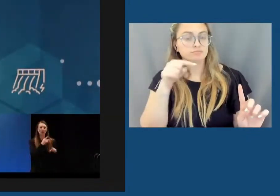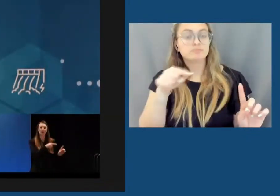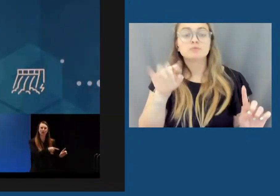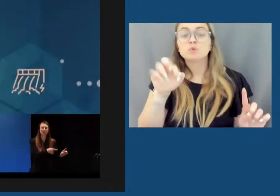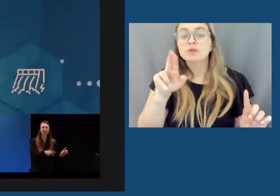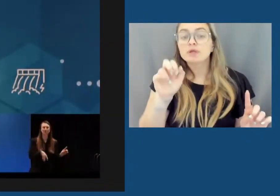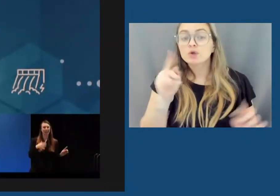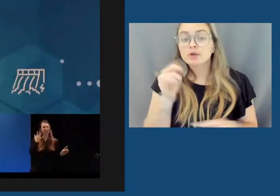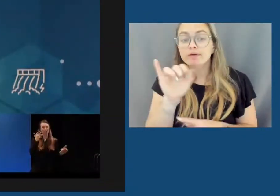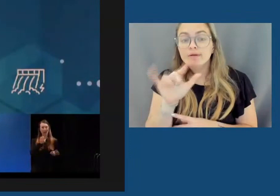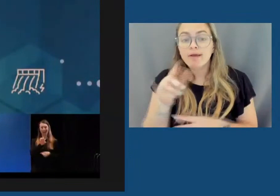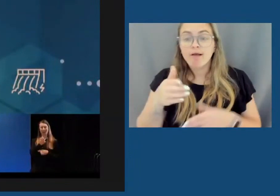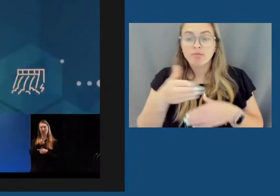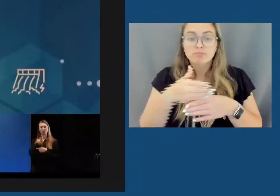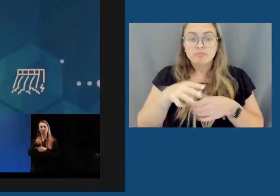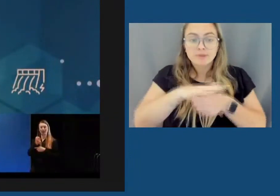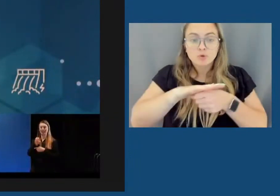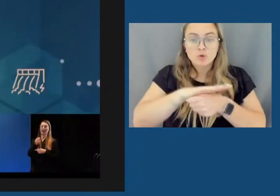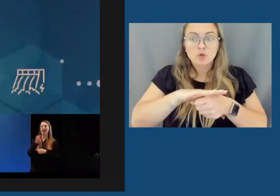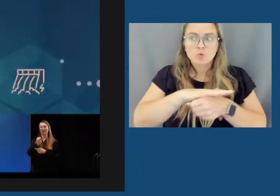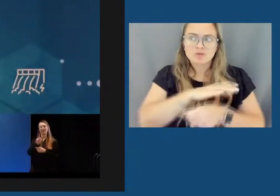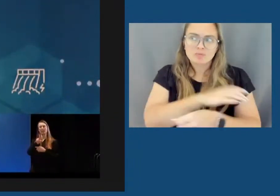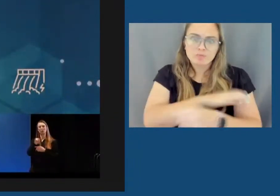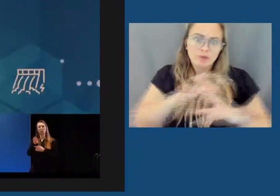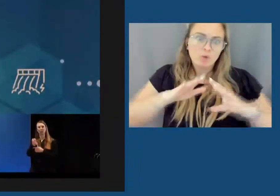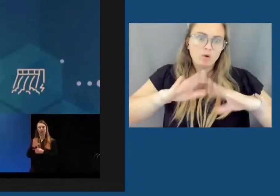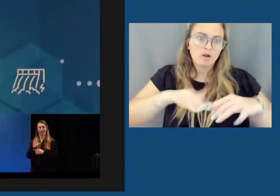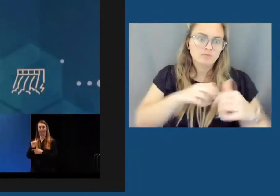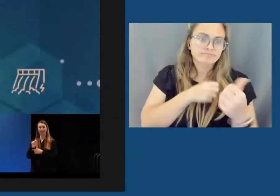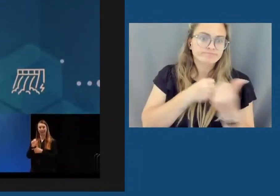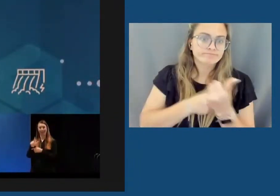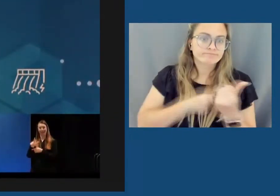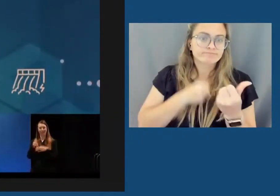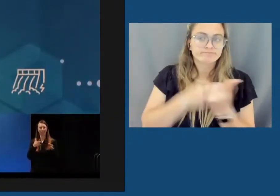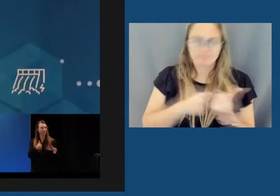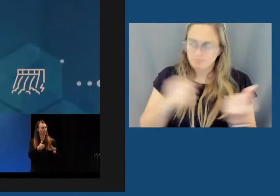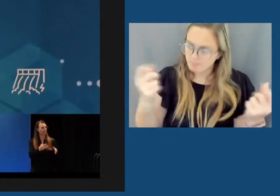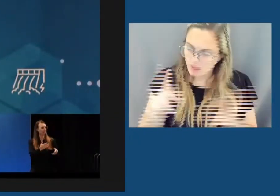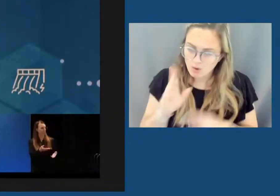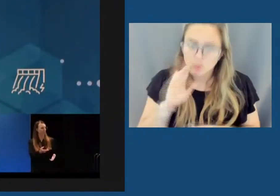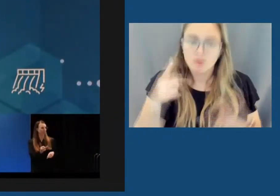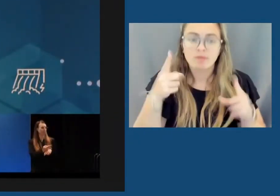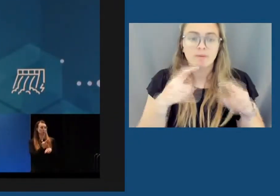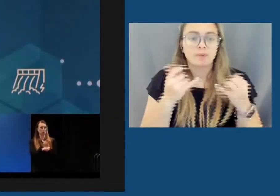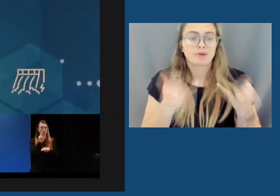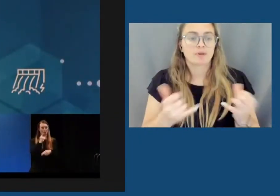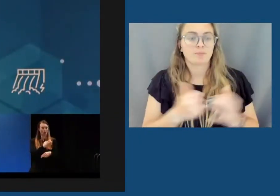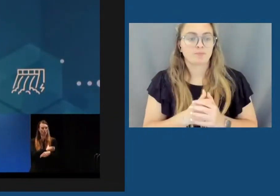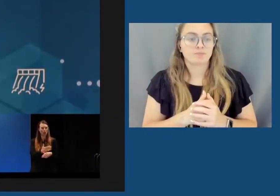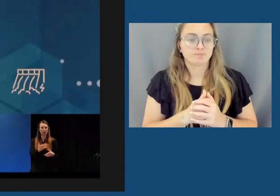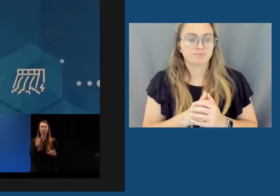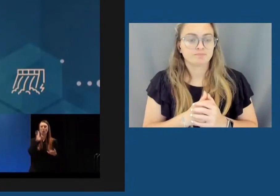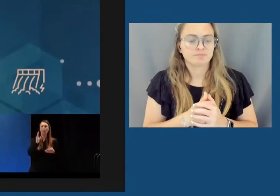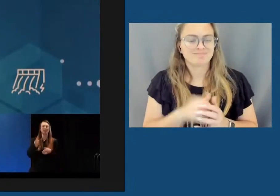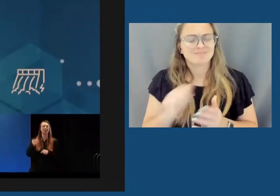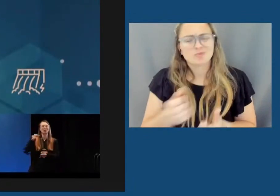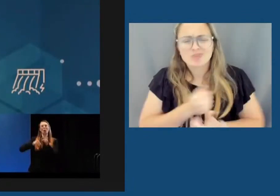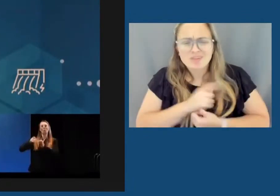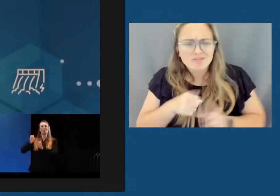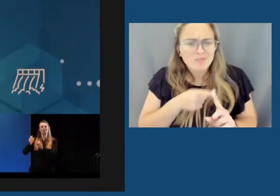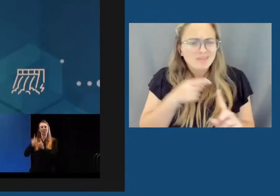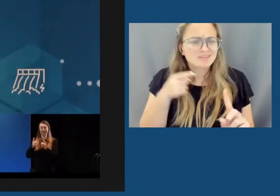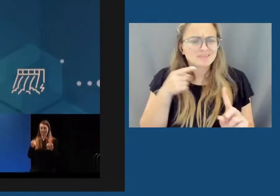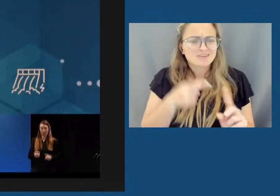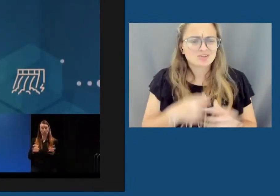corridor was a powerhouse. We're going to bring it back in our lifetime. It's happening right now. And that's what I love about this initiative.